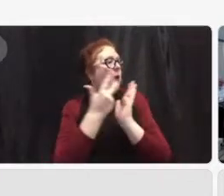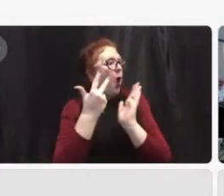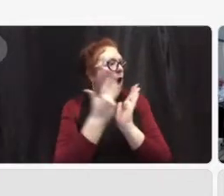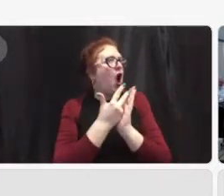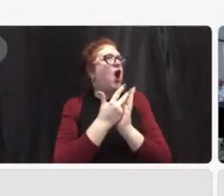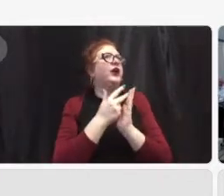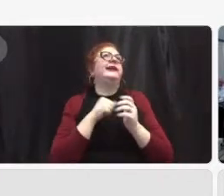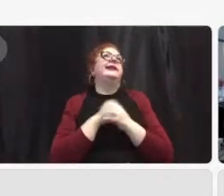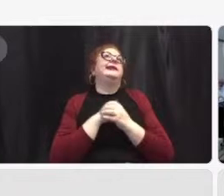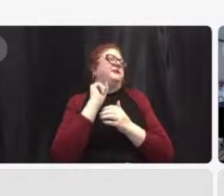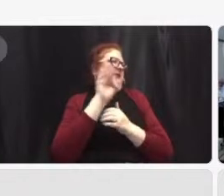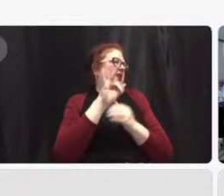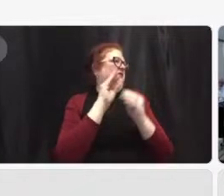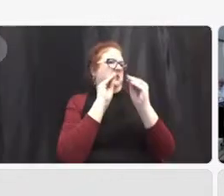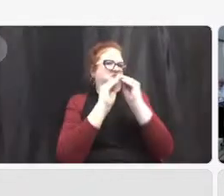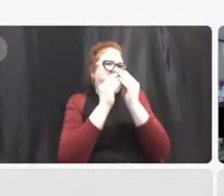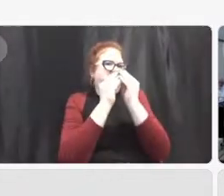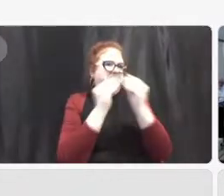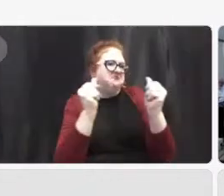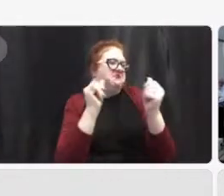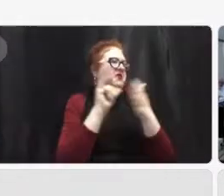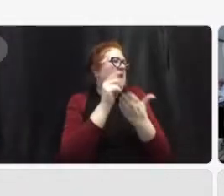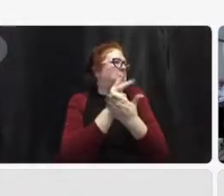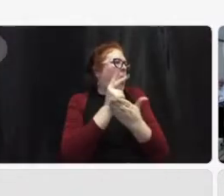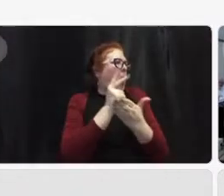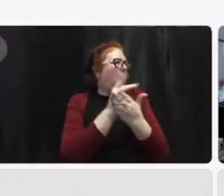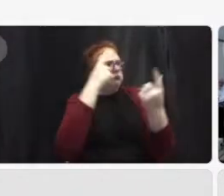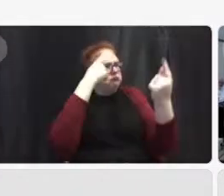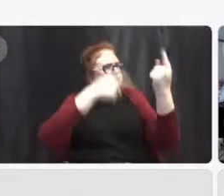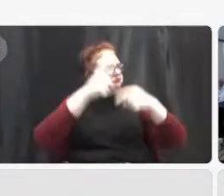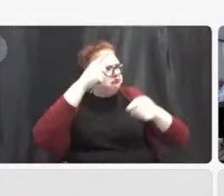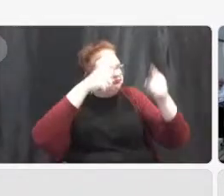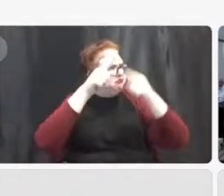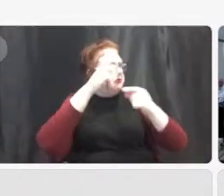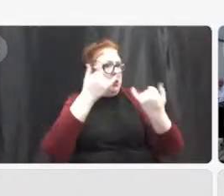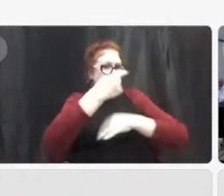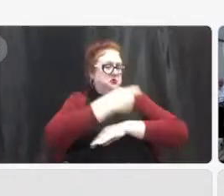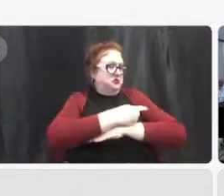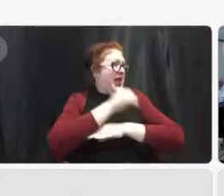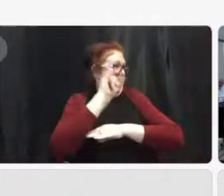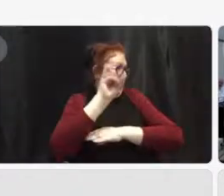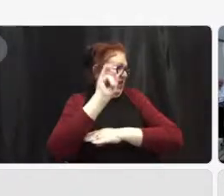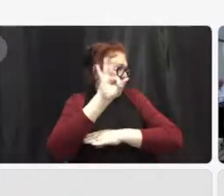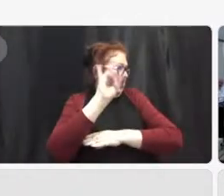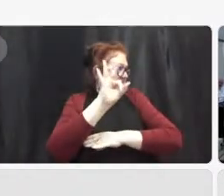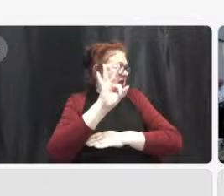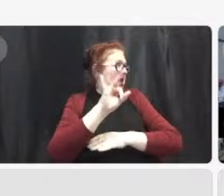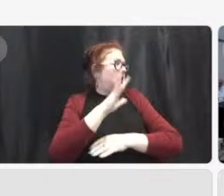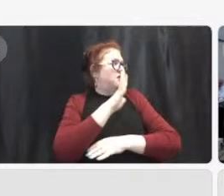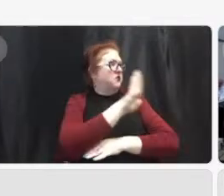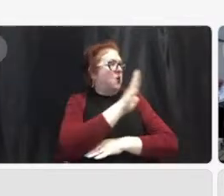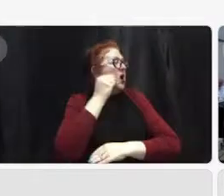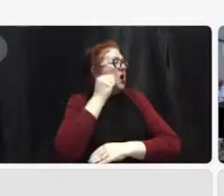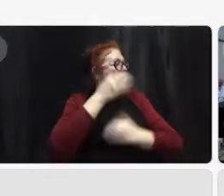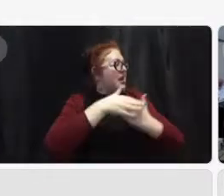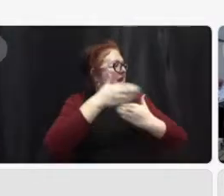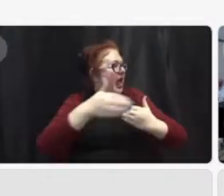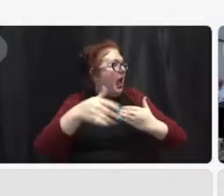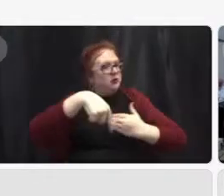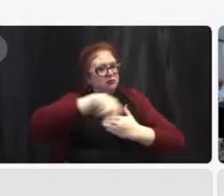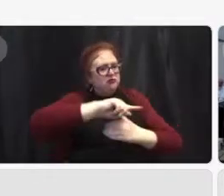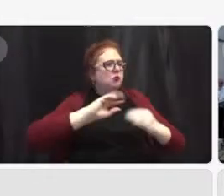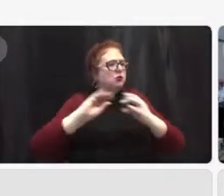recommended or agreed upon today with you and majority of your neighbors there, would y'all have